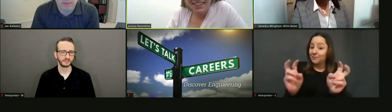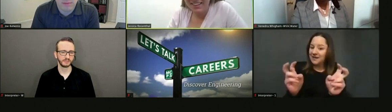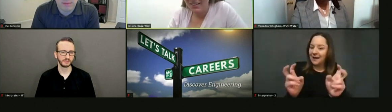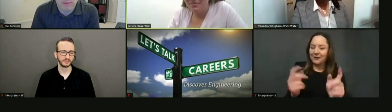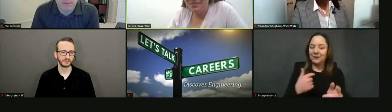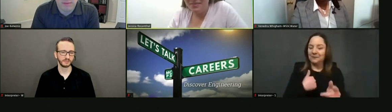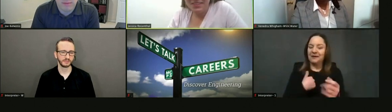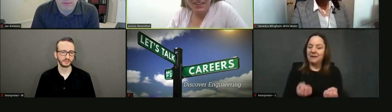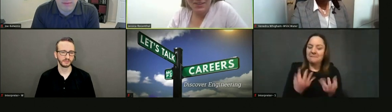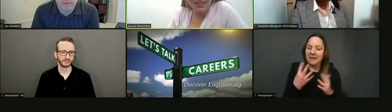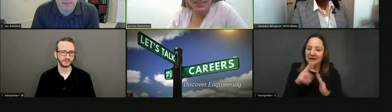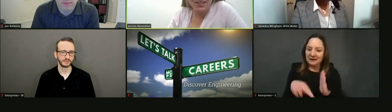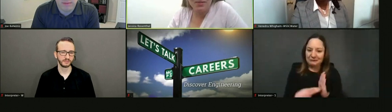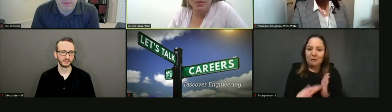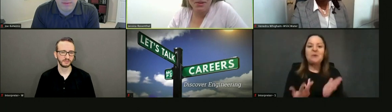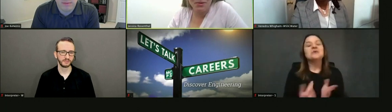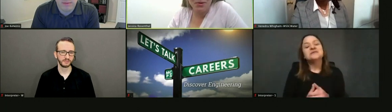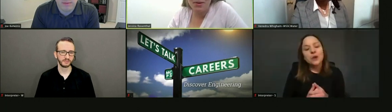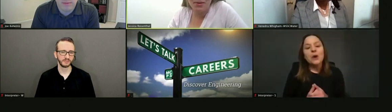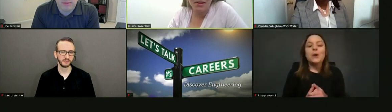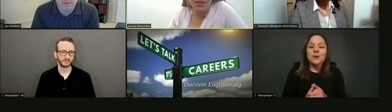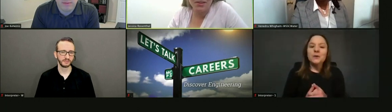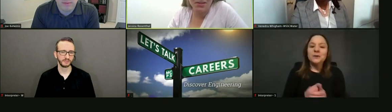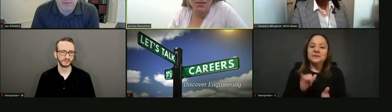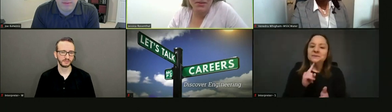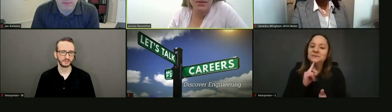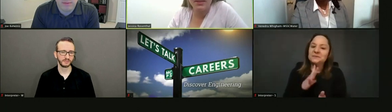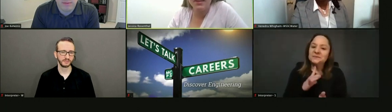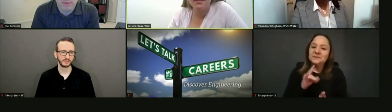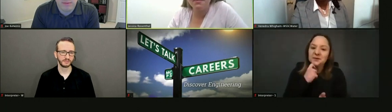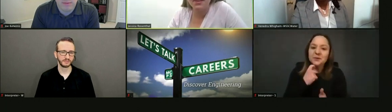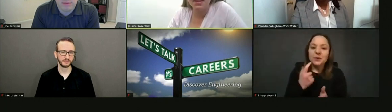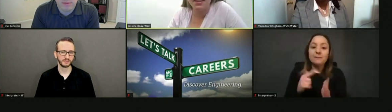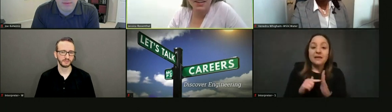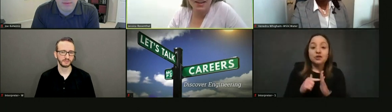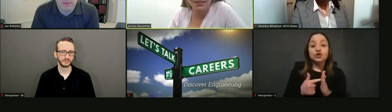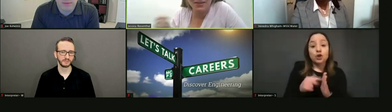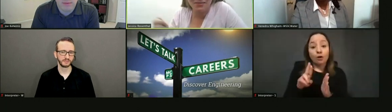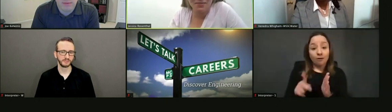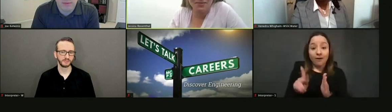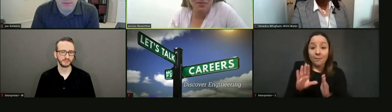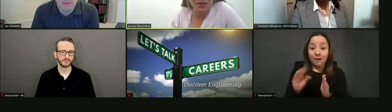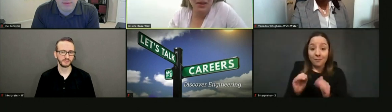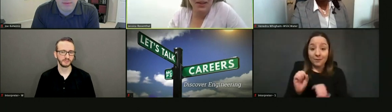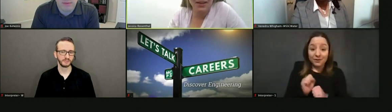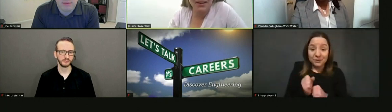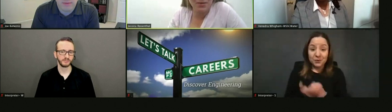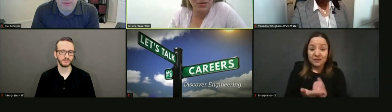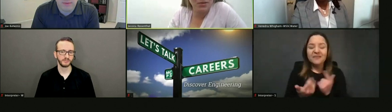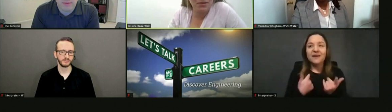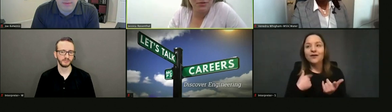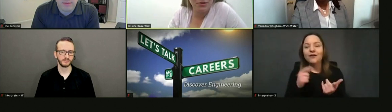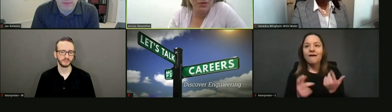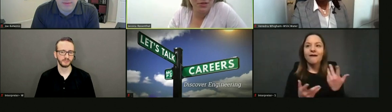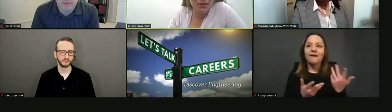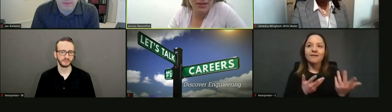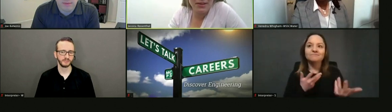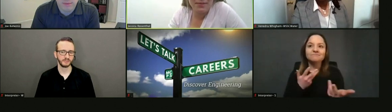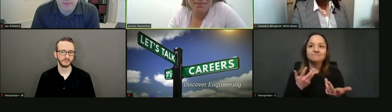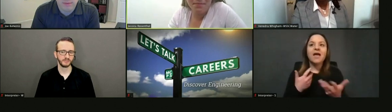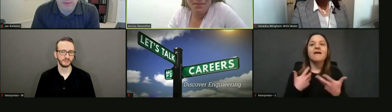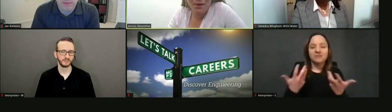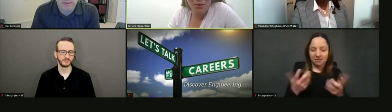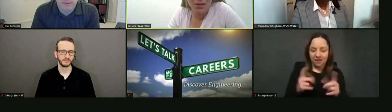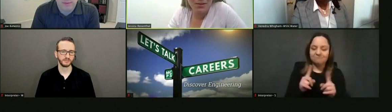different things. Yeah, so that's actually been really cool about working at a startup. It's like I have to play a bunch of different